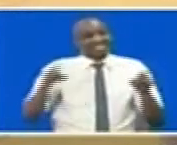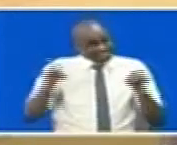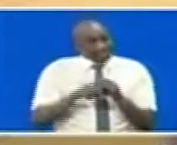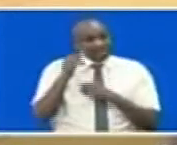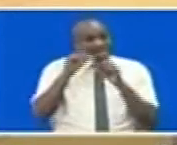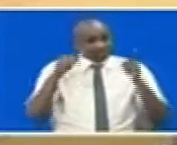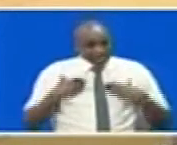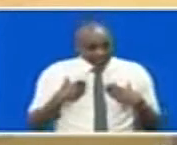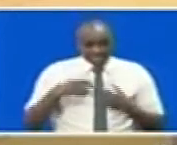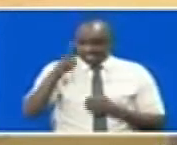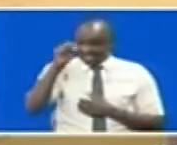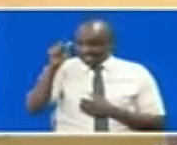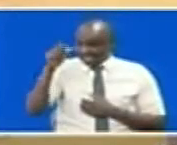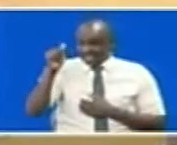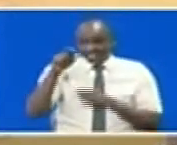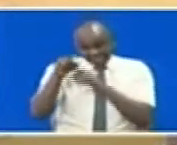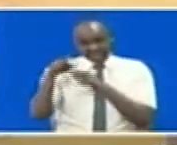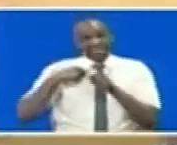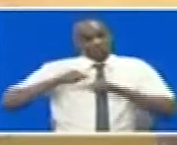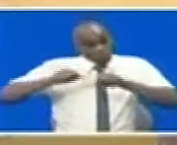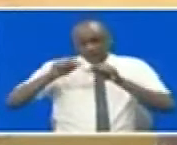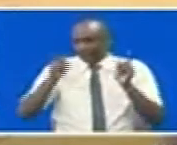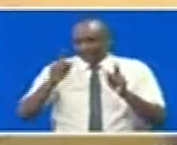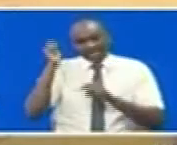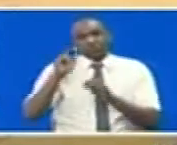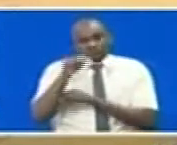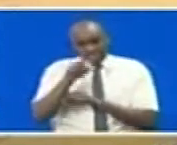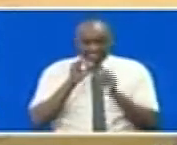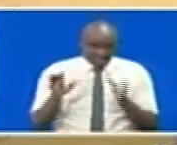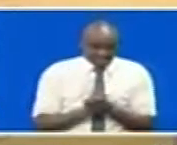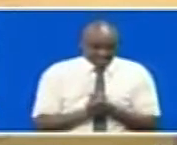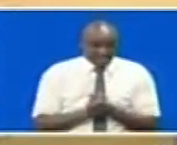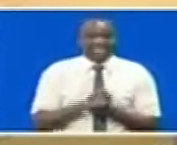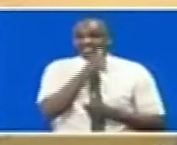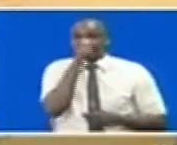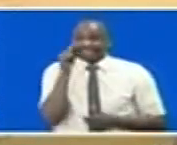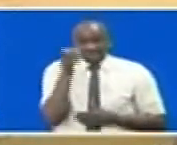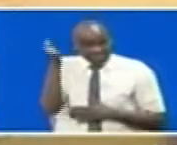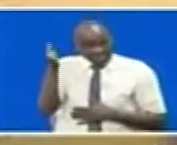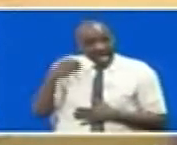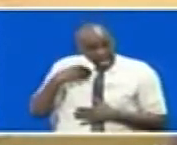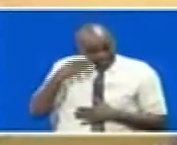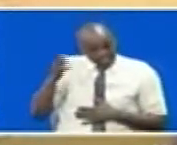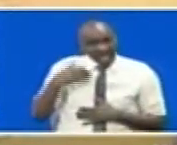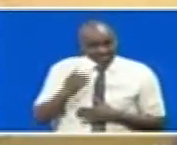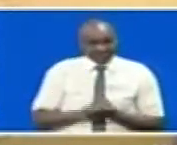language, Ngebe will not be the tack for Team Kenya this time out. But there is a secret weapon that is in the